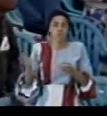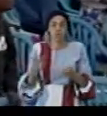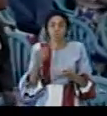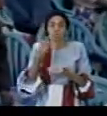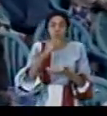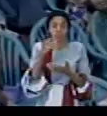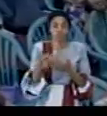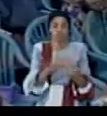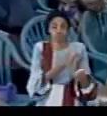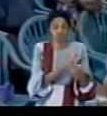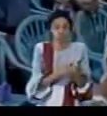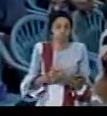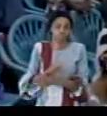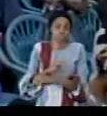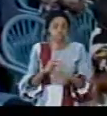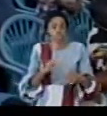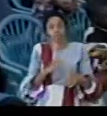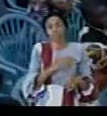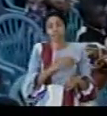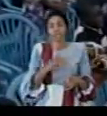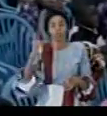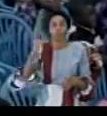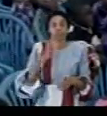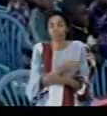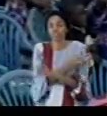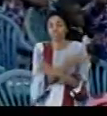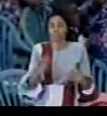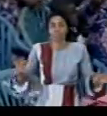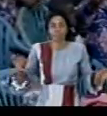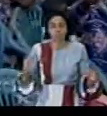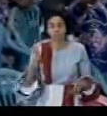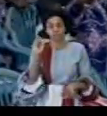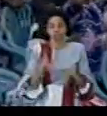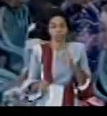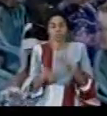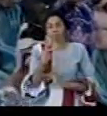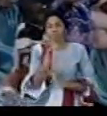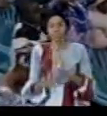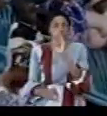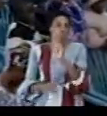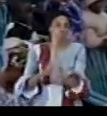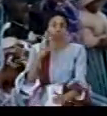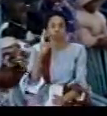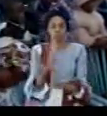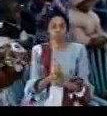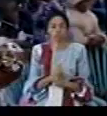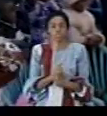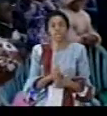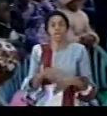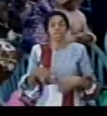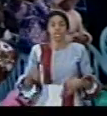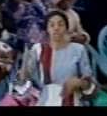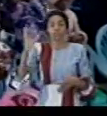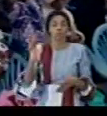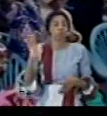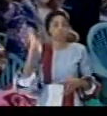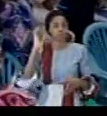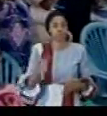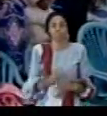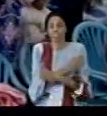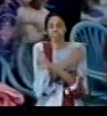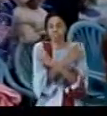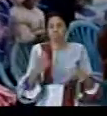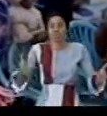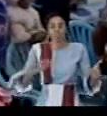world. That God will liberate them. Pray for them. That God will liberate those under the occultic